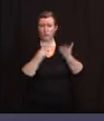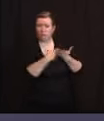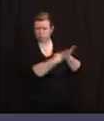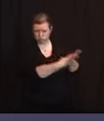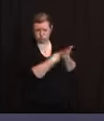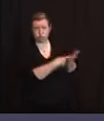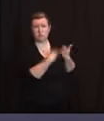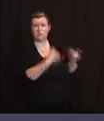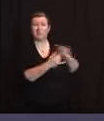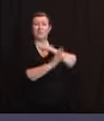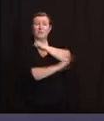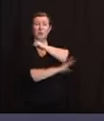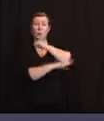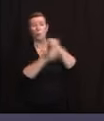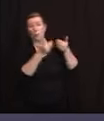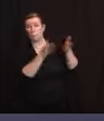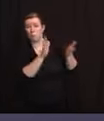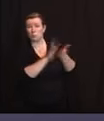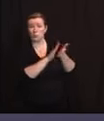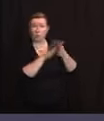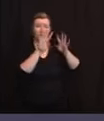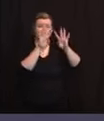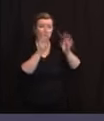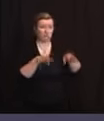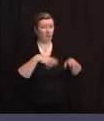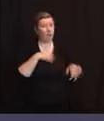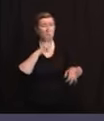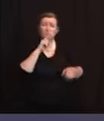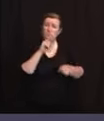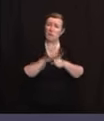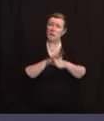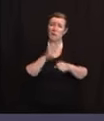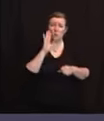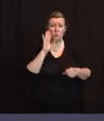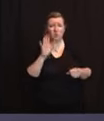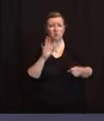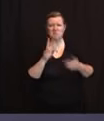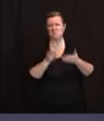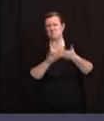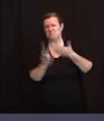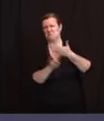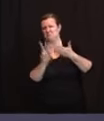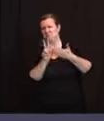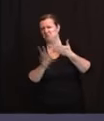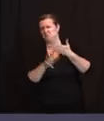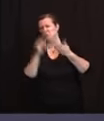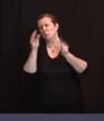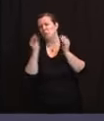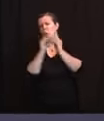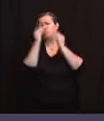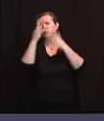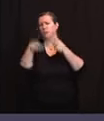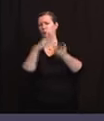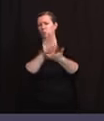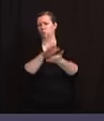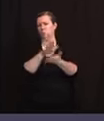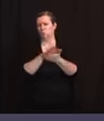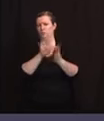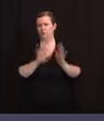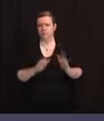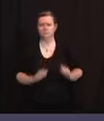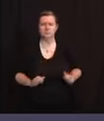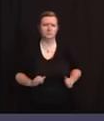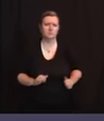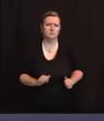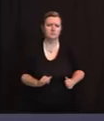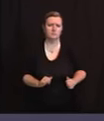and we've promised that guidance in the next 2 or 3 weeks would be my guess. But you're seeing every day the data that we're seeing. Rob,